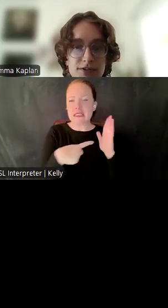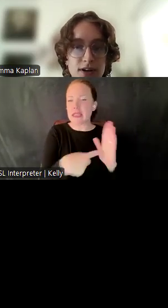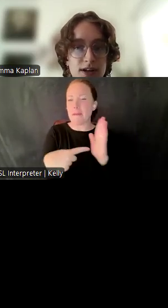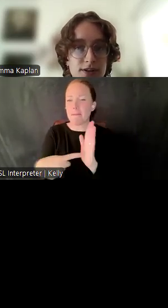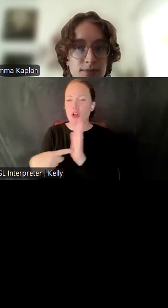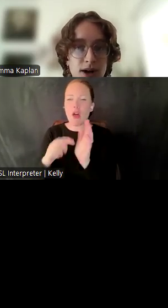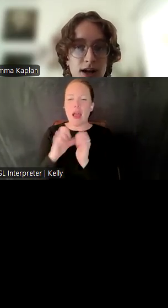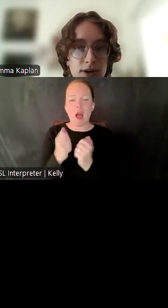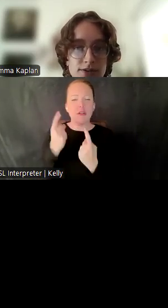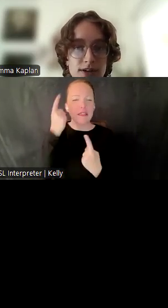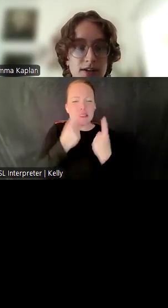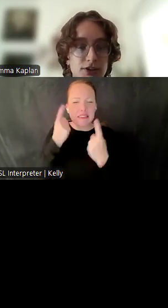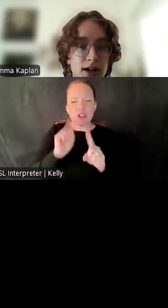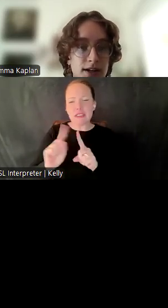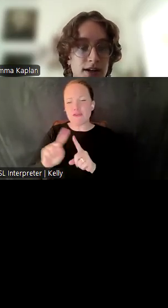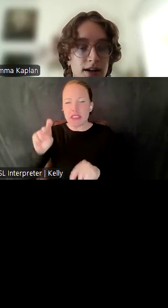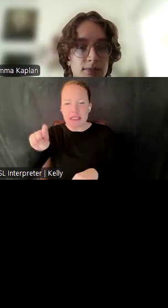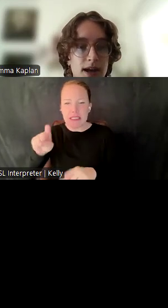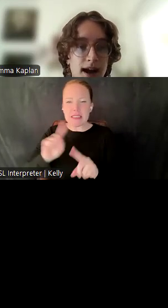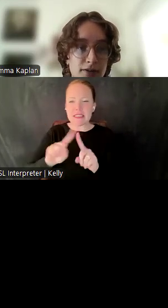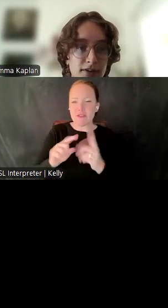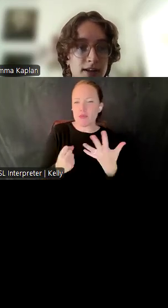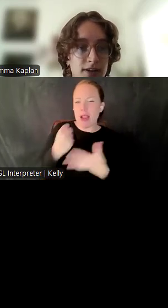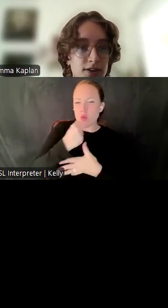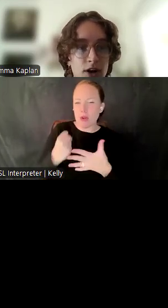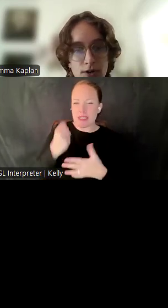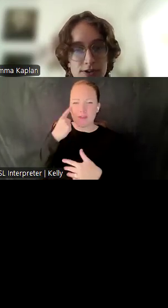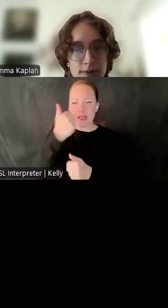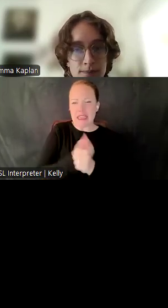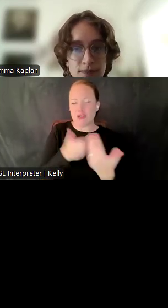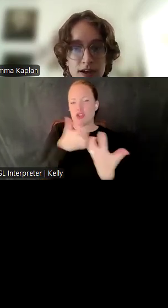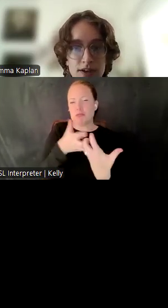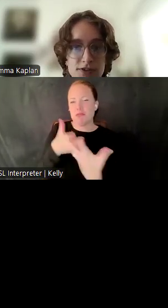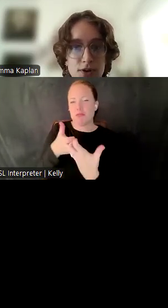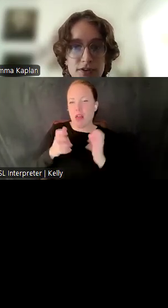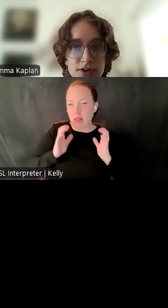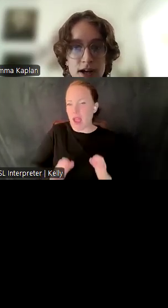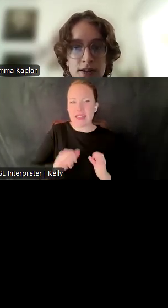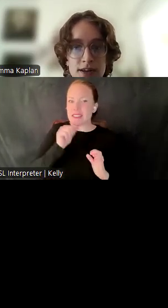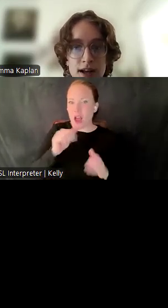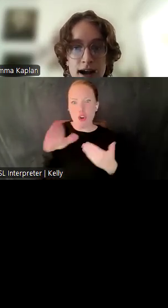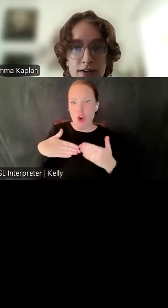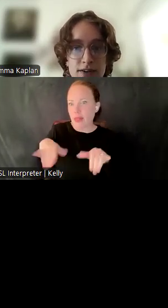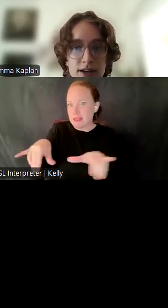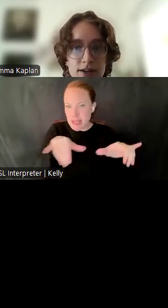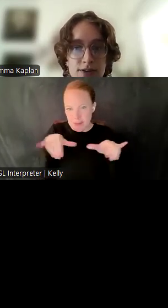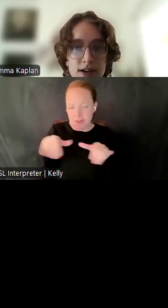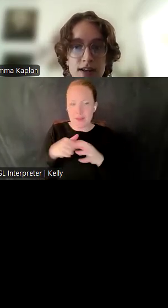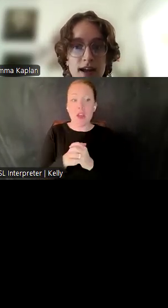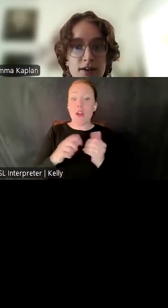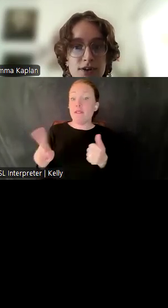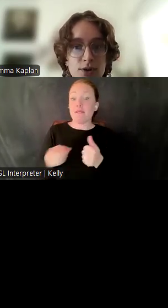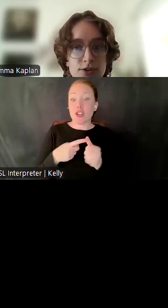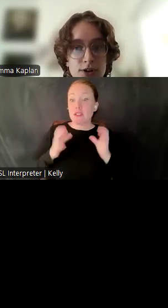can consider different needs and priorities that each client may have and that they're not all the same. So the first client that I have